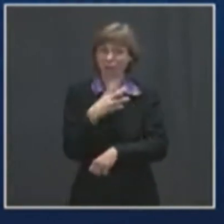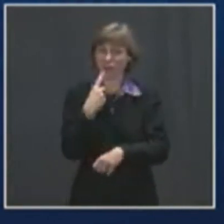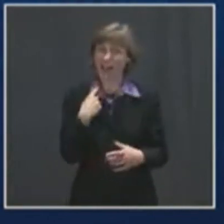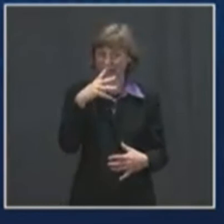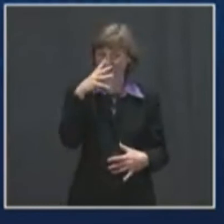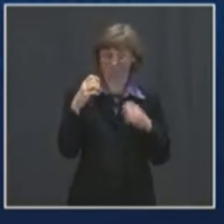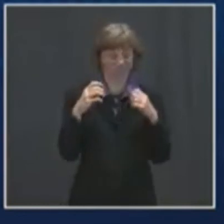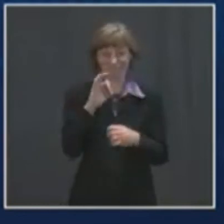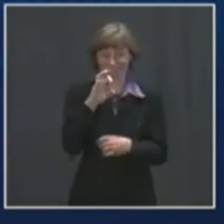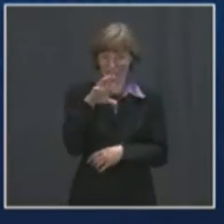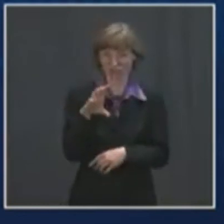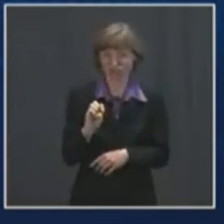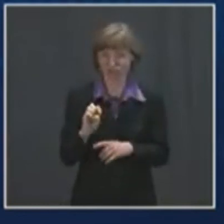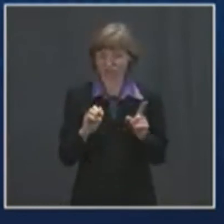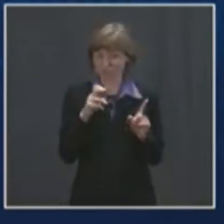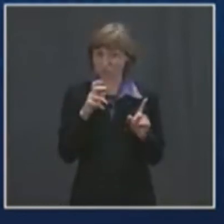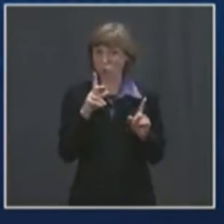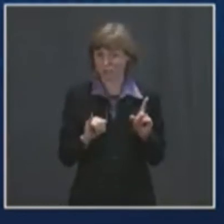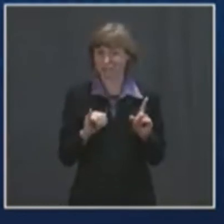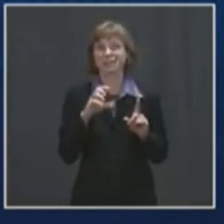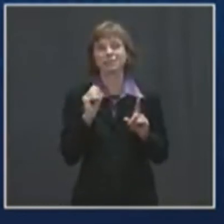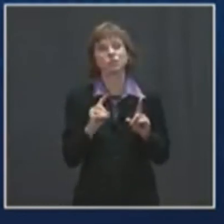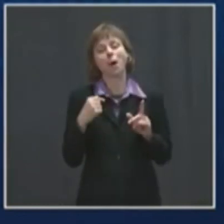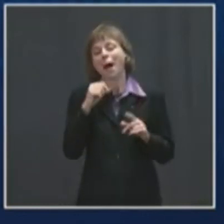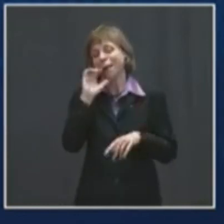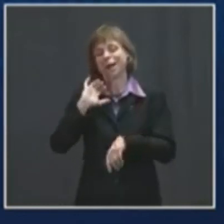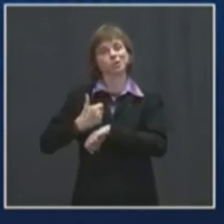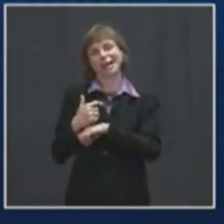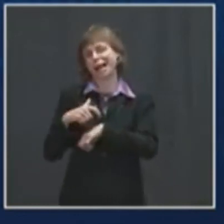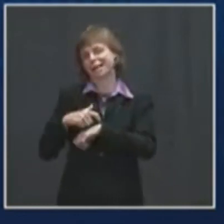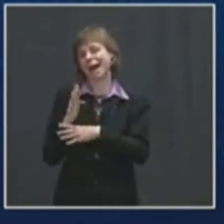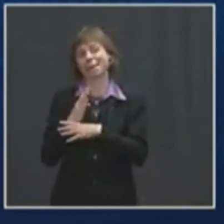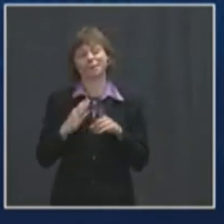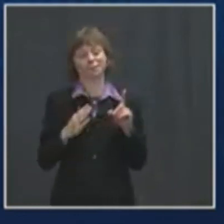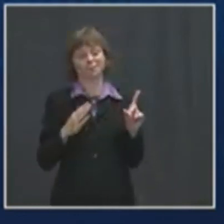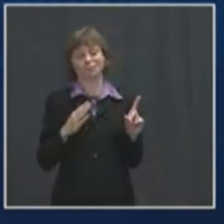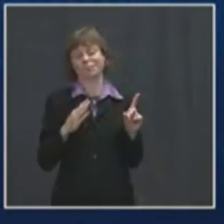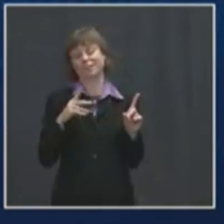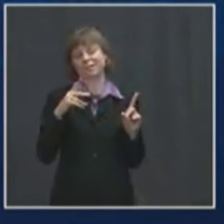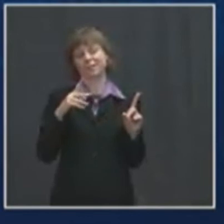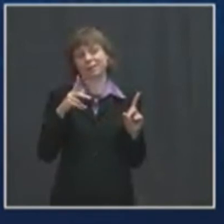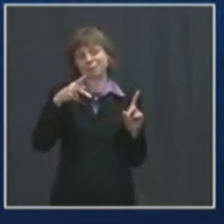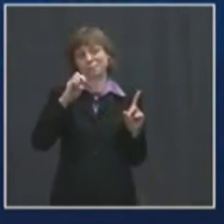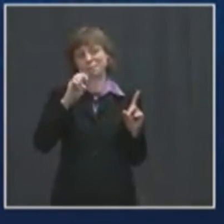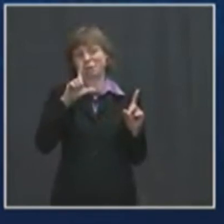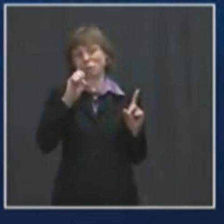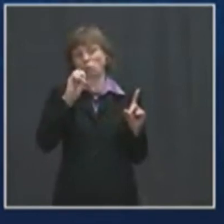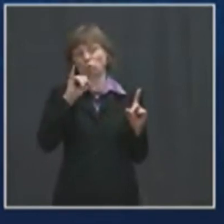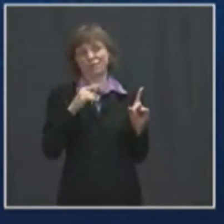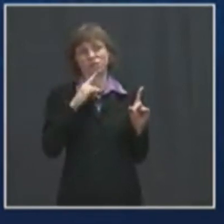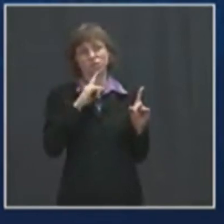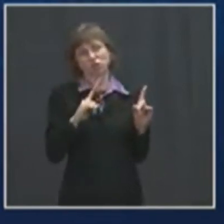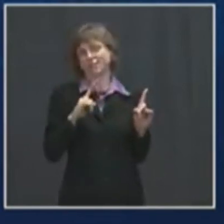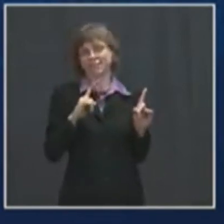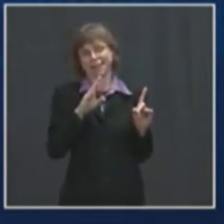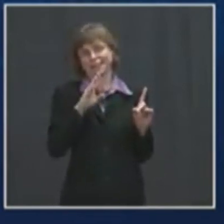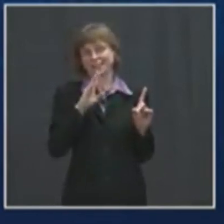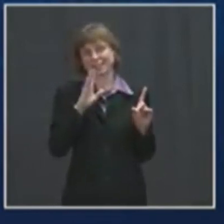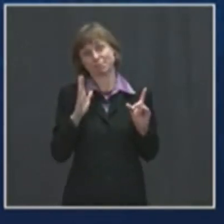from here. It is a bill that would be passed by Congress, of course. Speaker Pelosi is the Speaker of the House. So